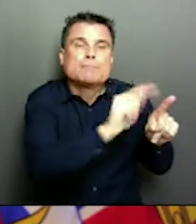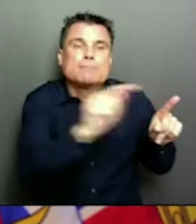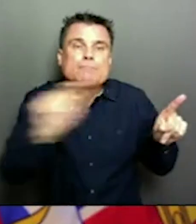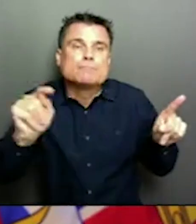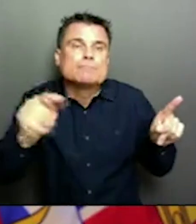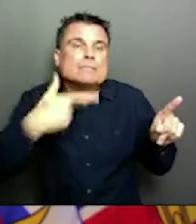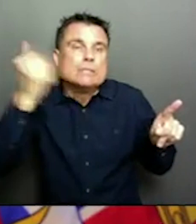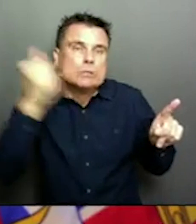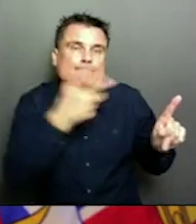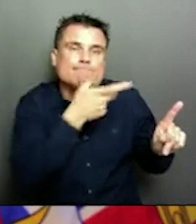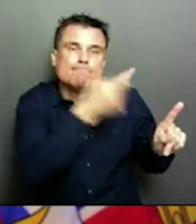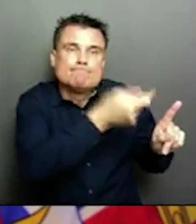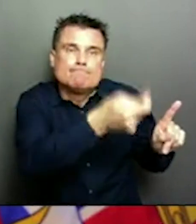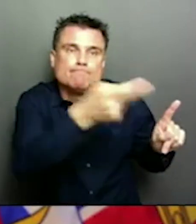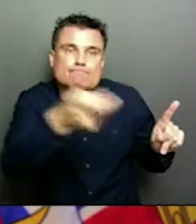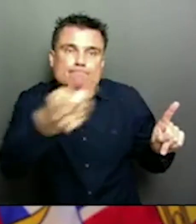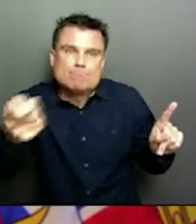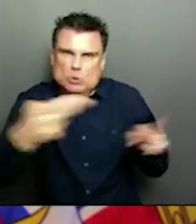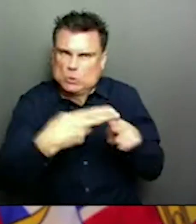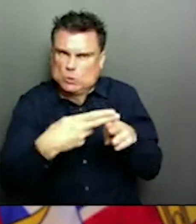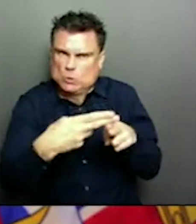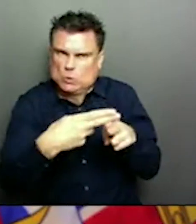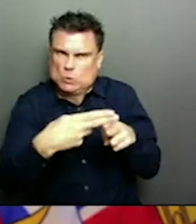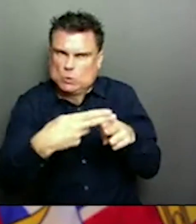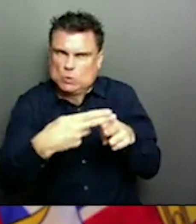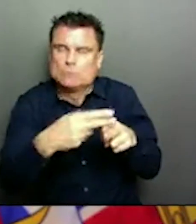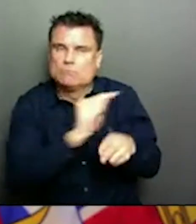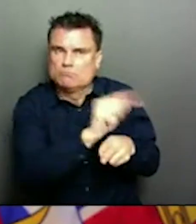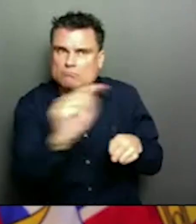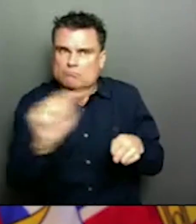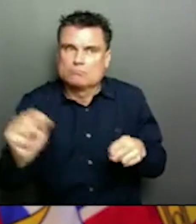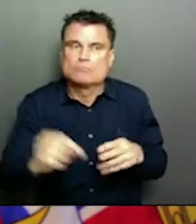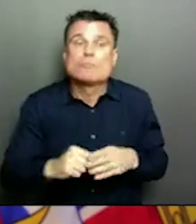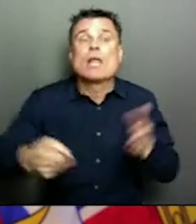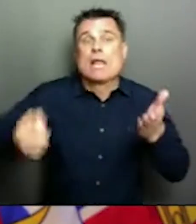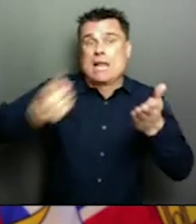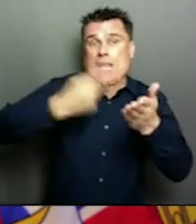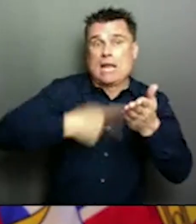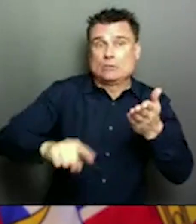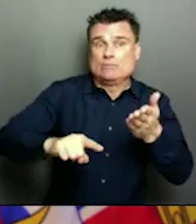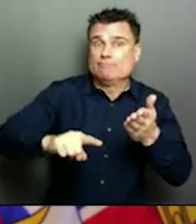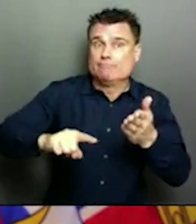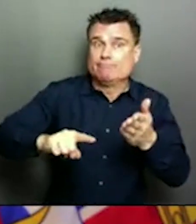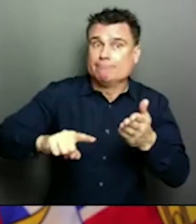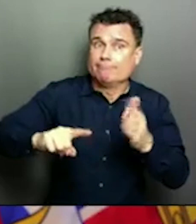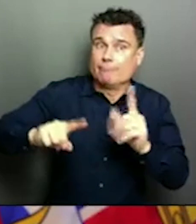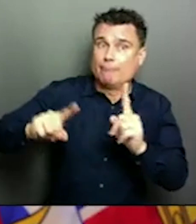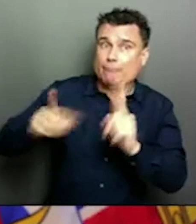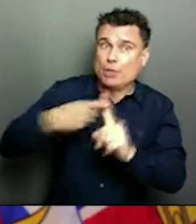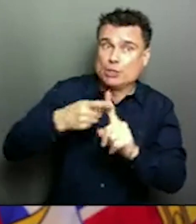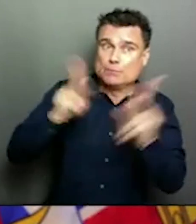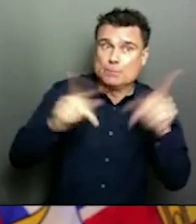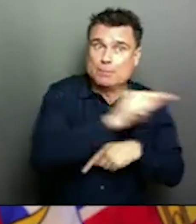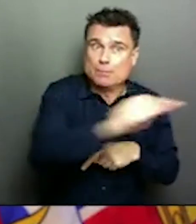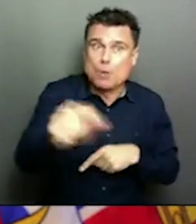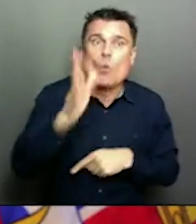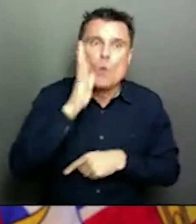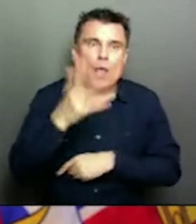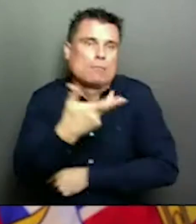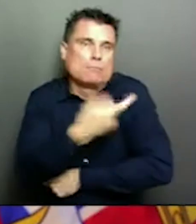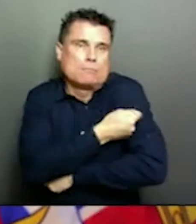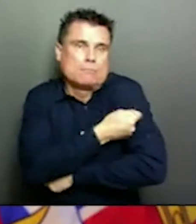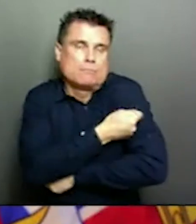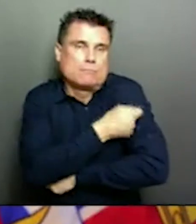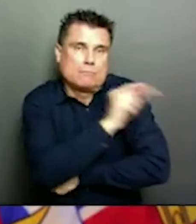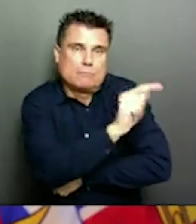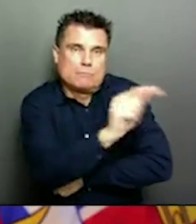the first people in British Columbia will have been immunized. And as we shared yesterday, our COVID-19 immunization program